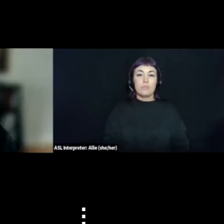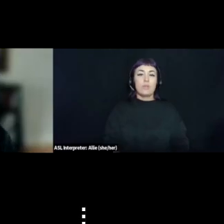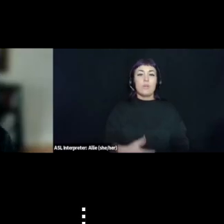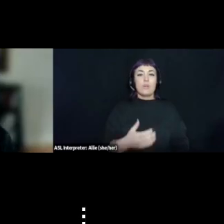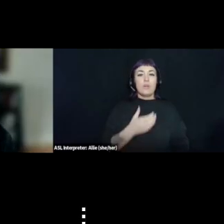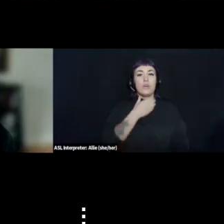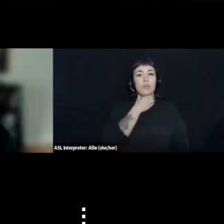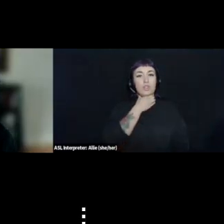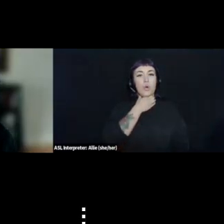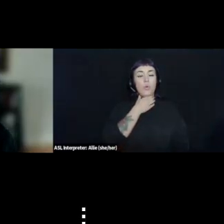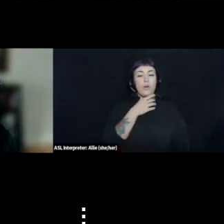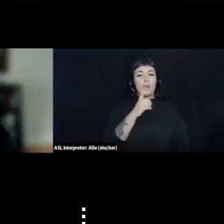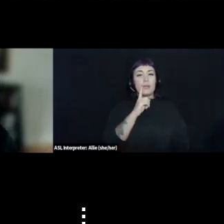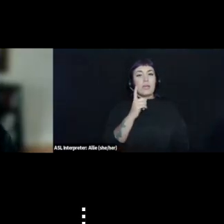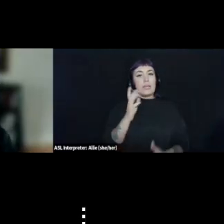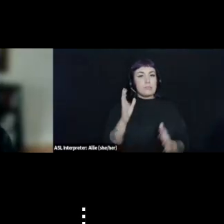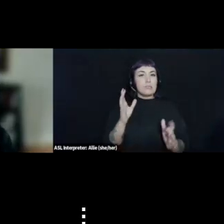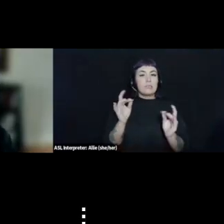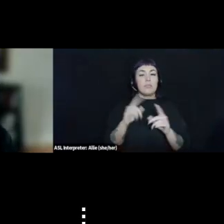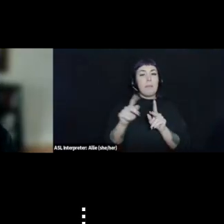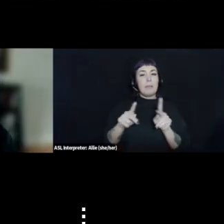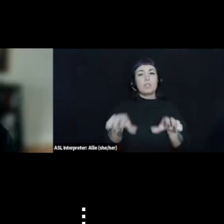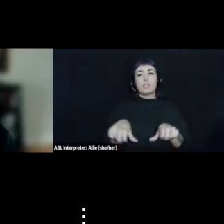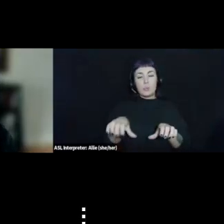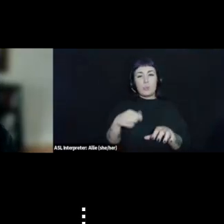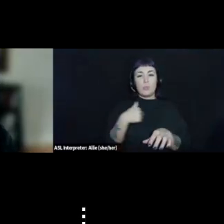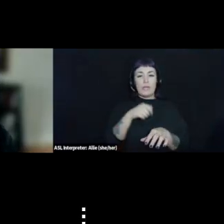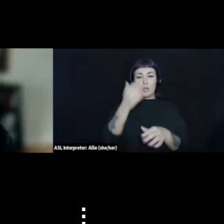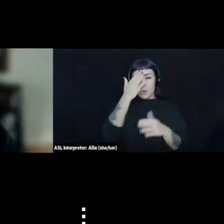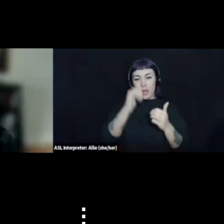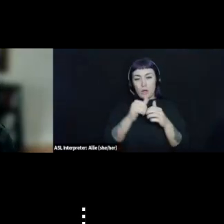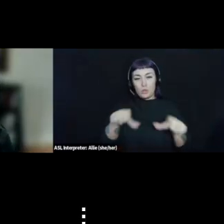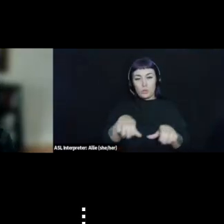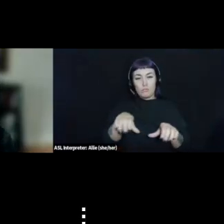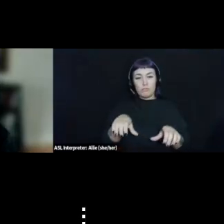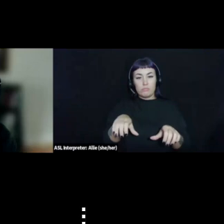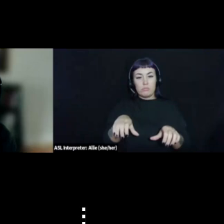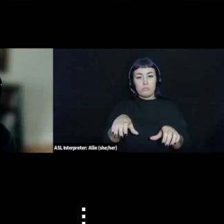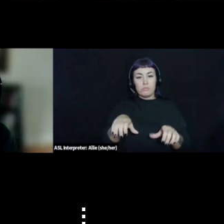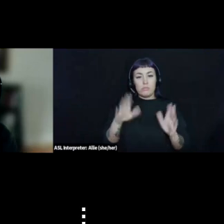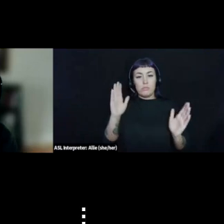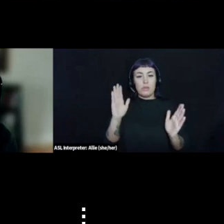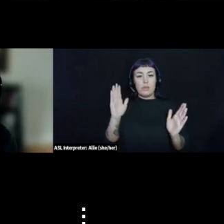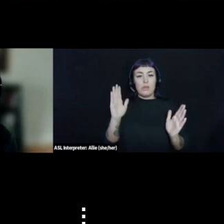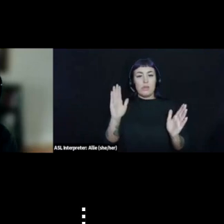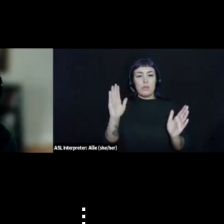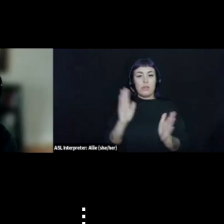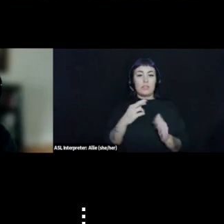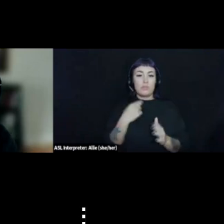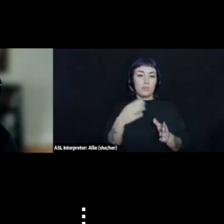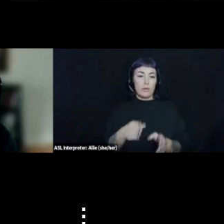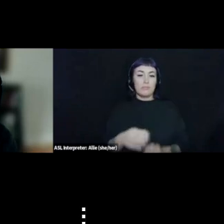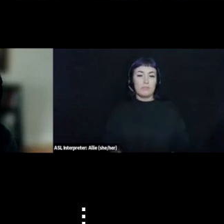contentious one, but people are doing it, and we need to know how to do it in a less risky way if we're going to do